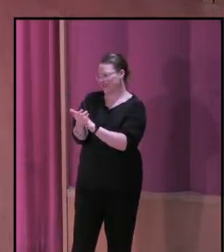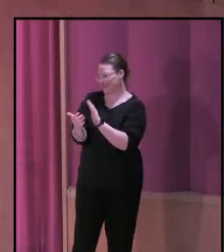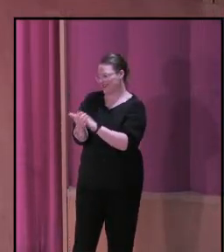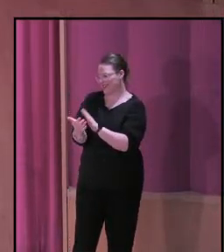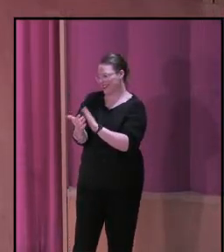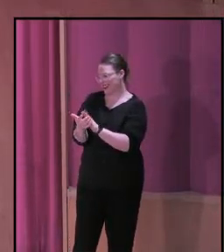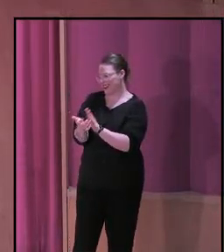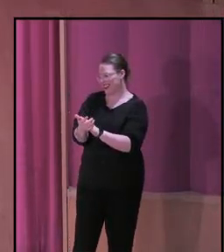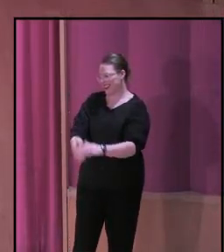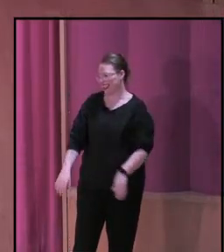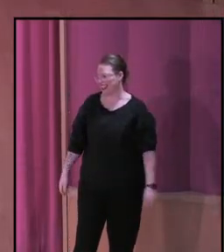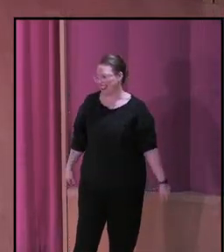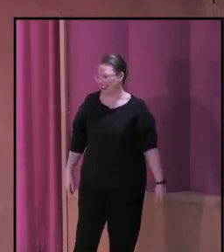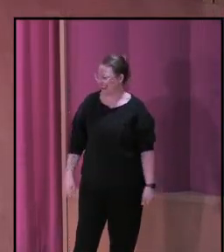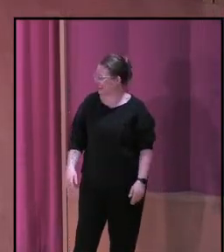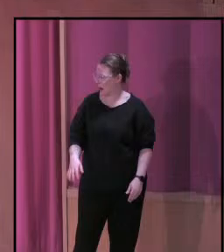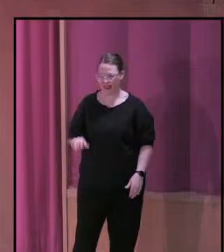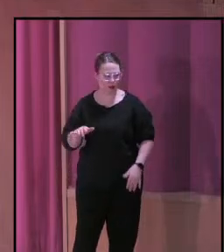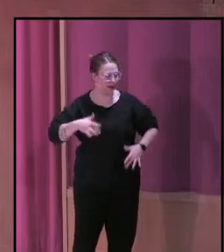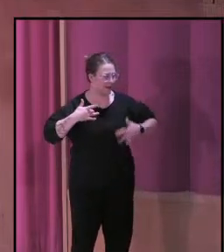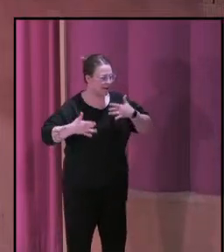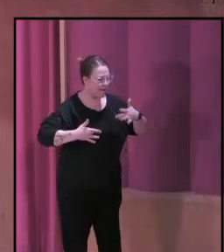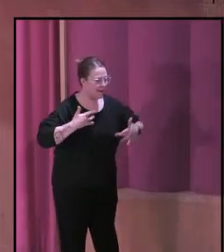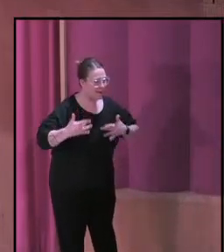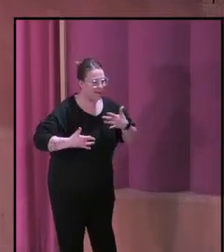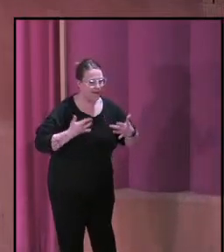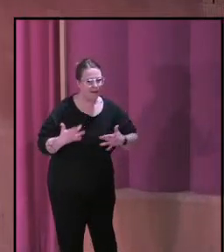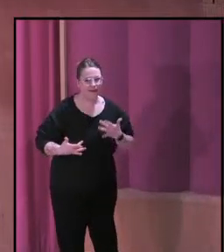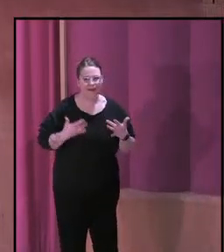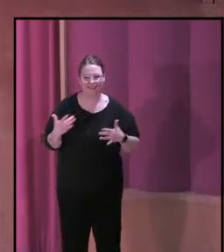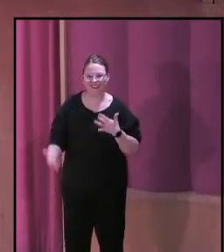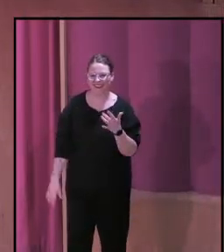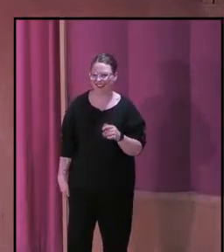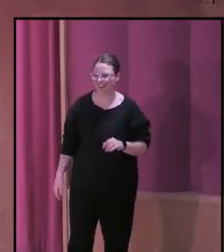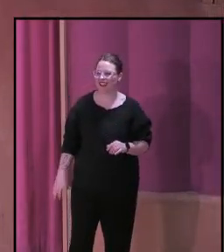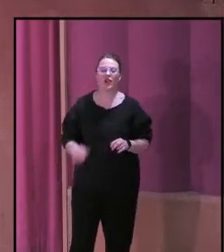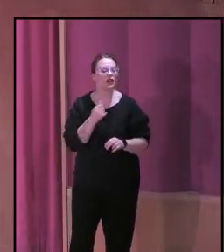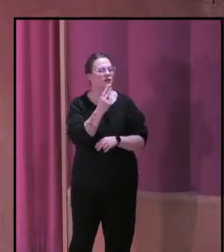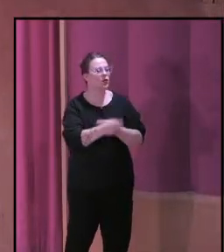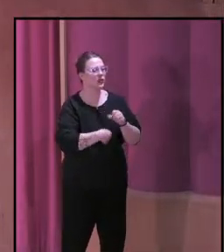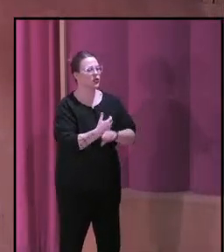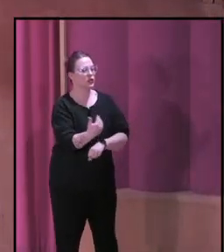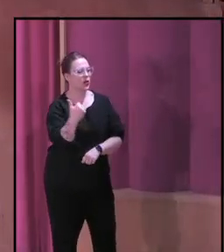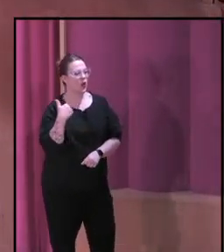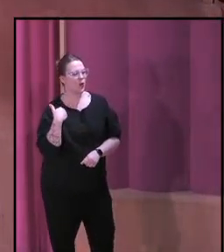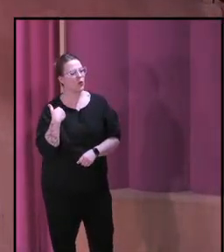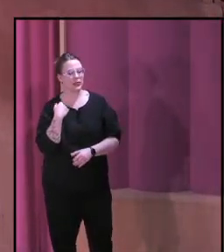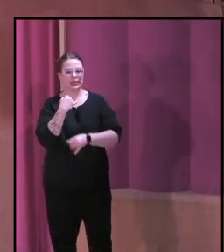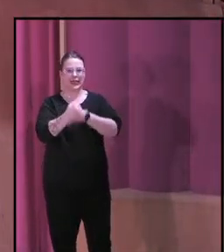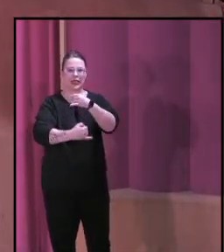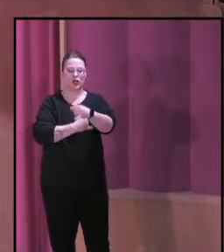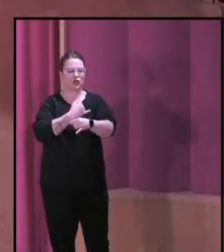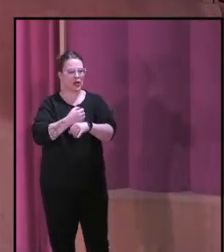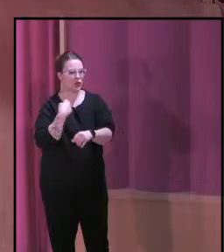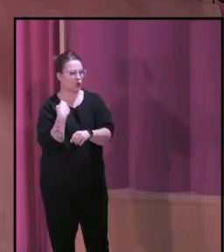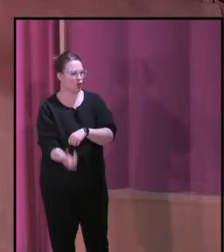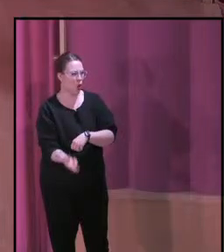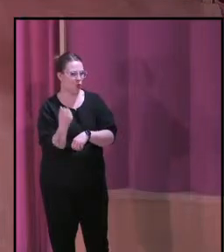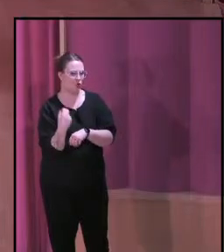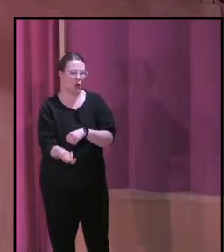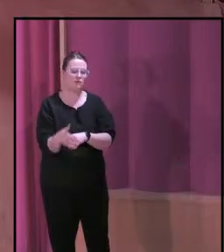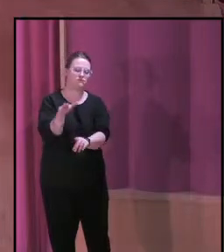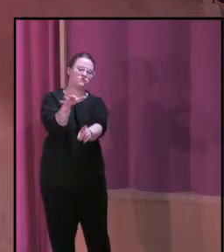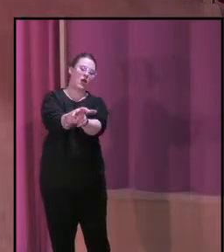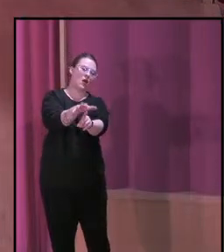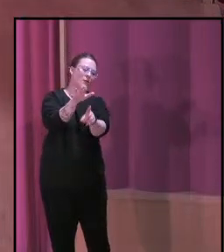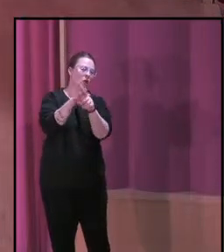All right. Boy, that was exciting. Well, a few years ago, there was an international yo-yo craze, and it was the result